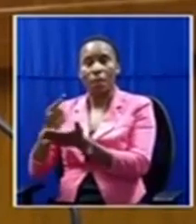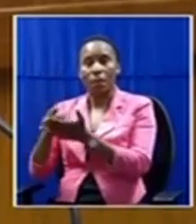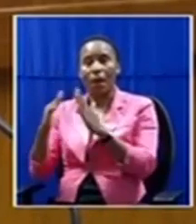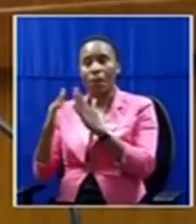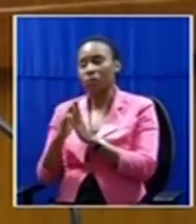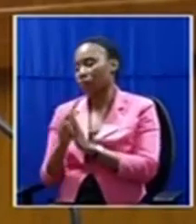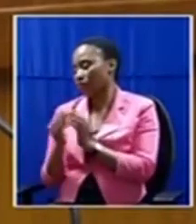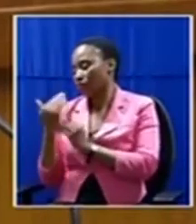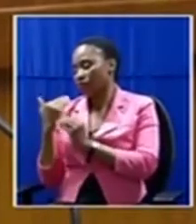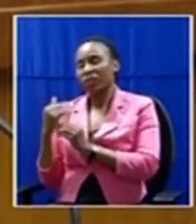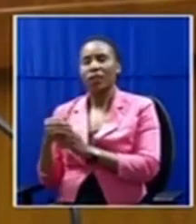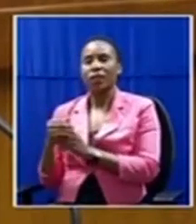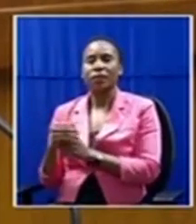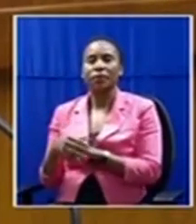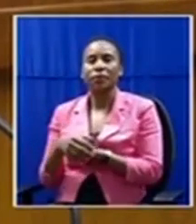days ago.